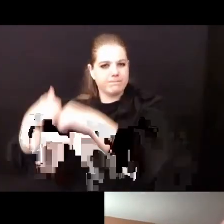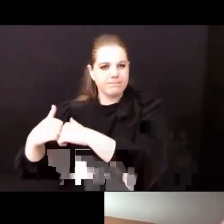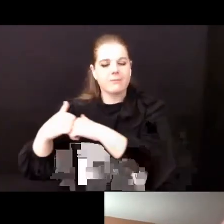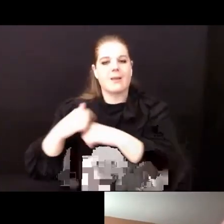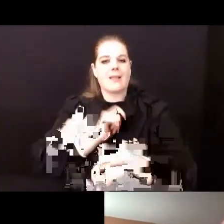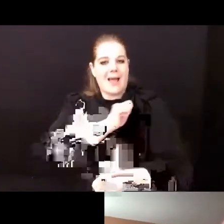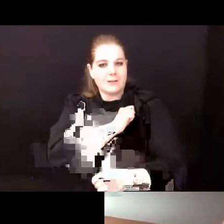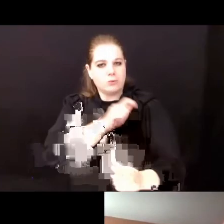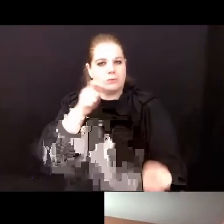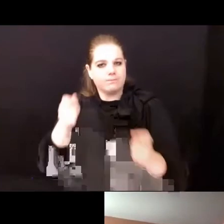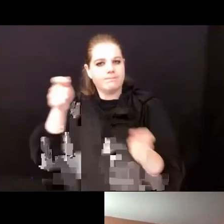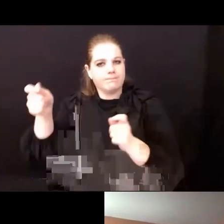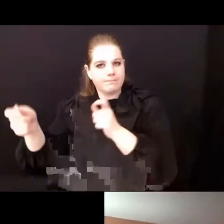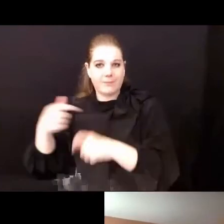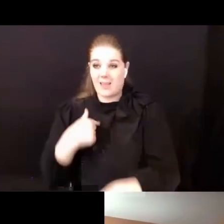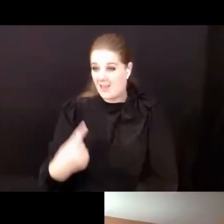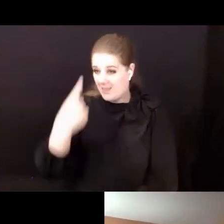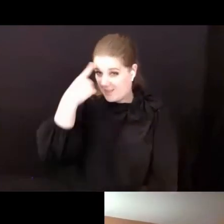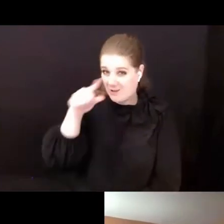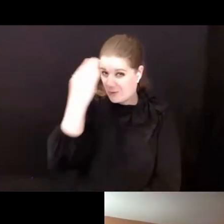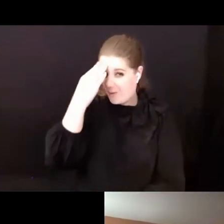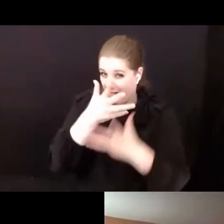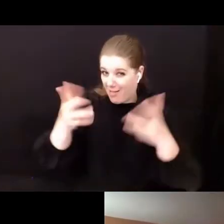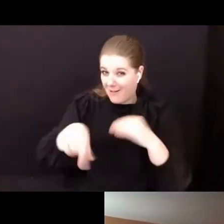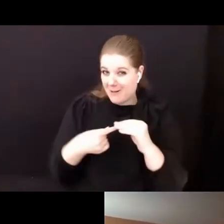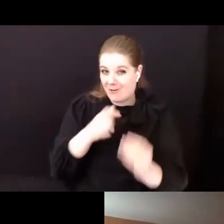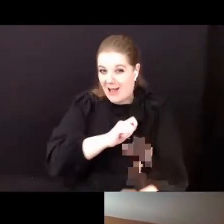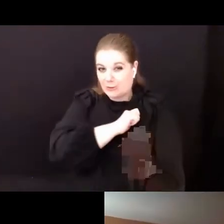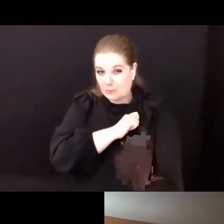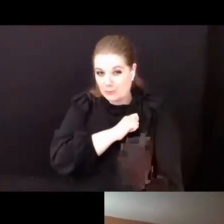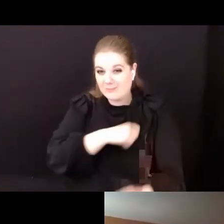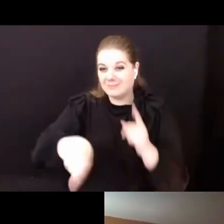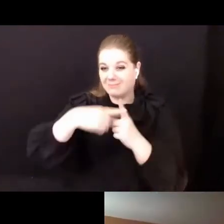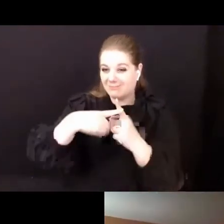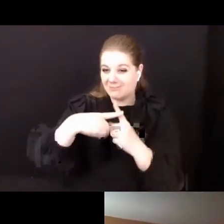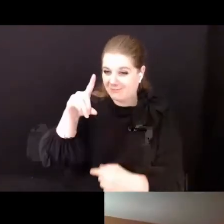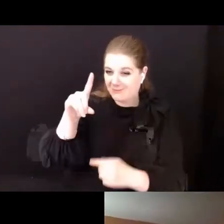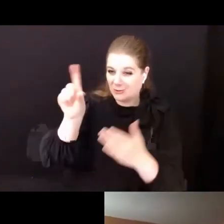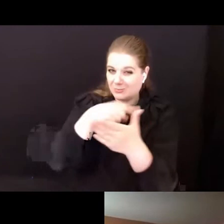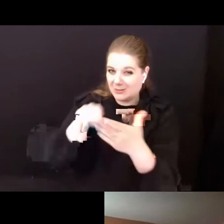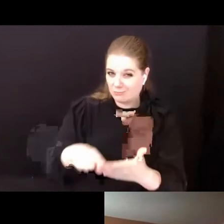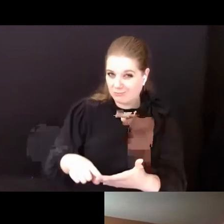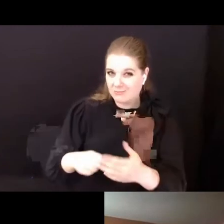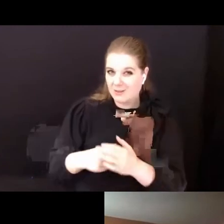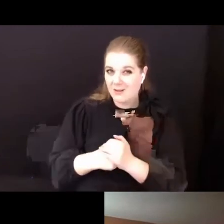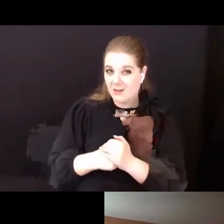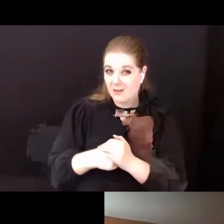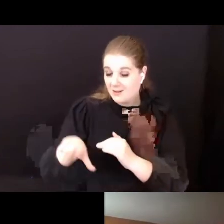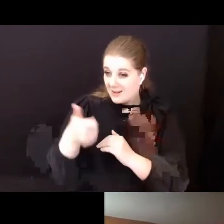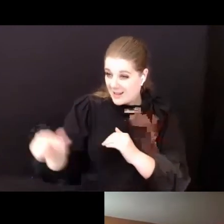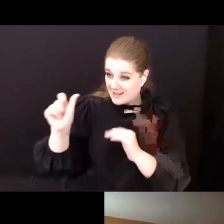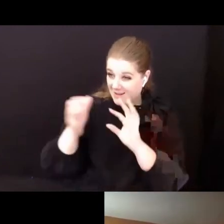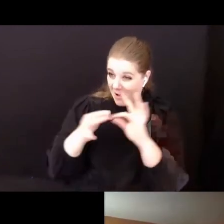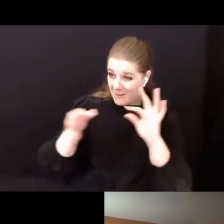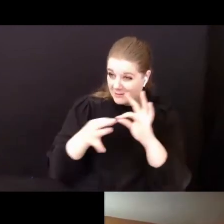thing or two about attitudes and discrimination. Would you have some comments to share about